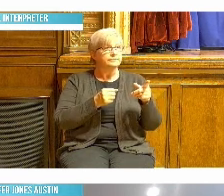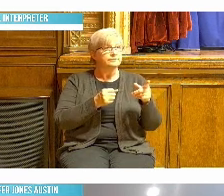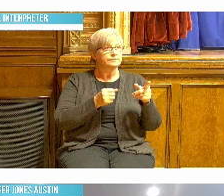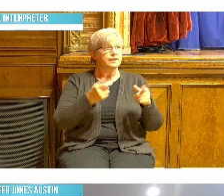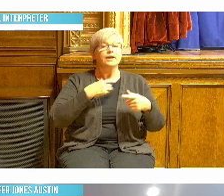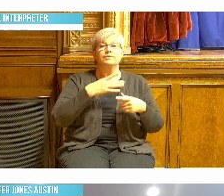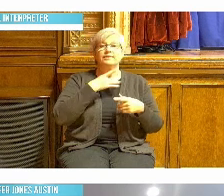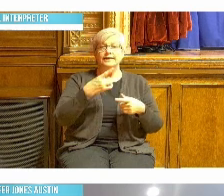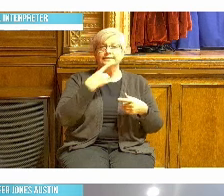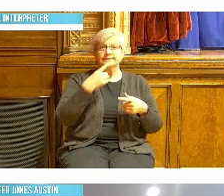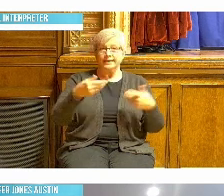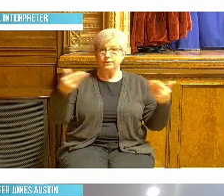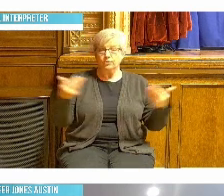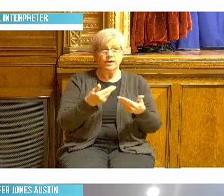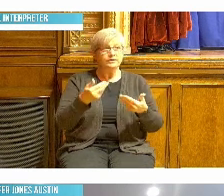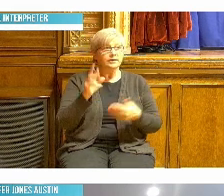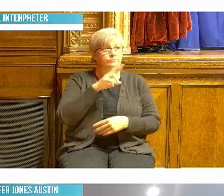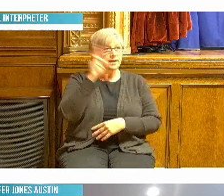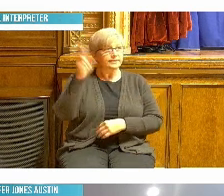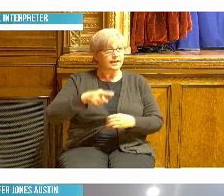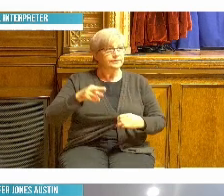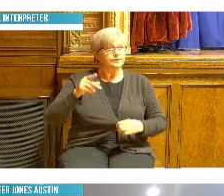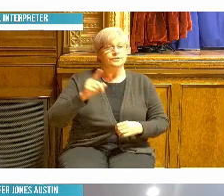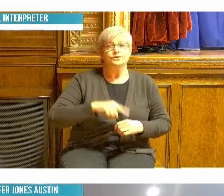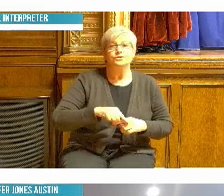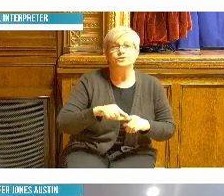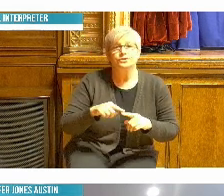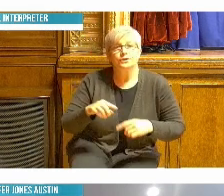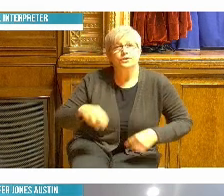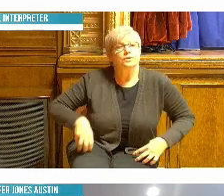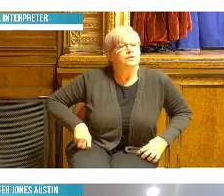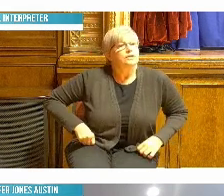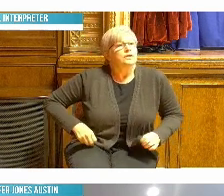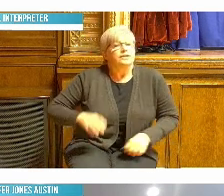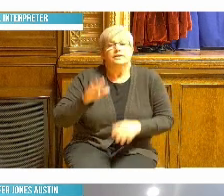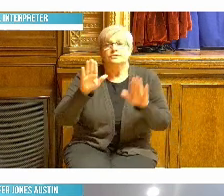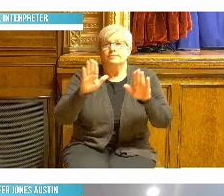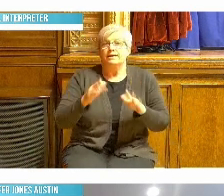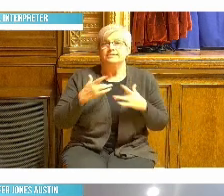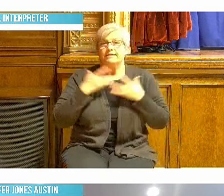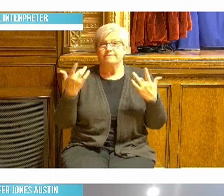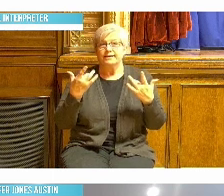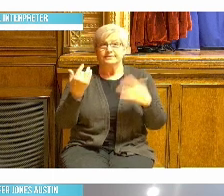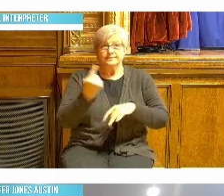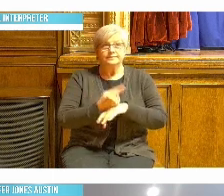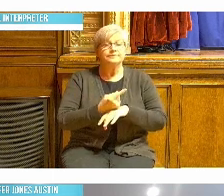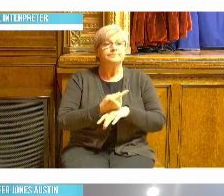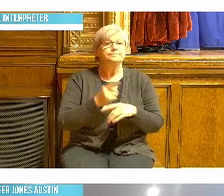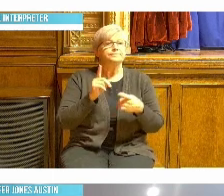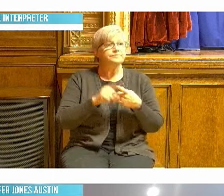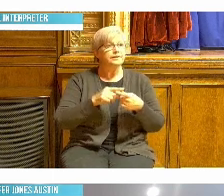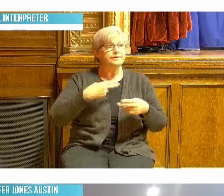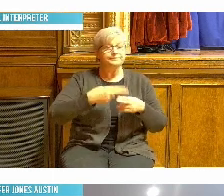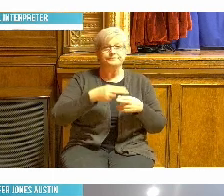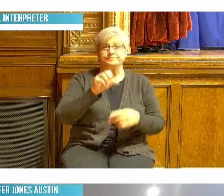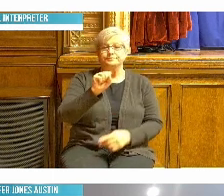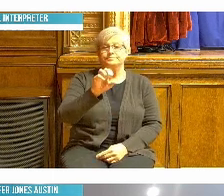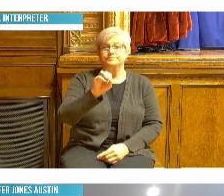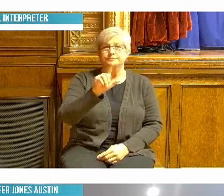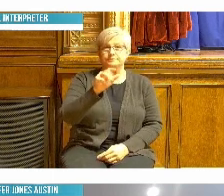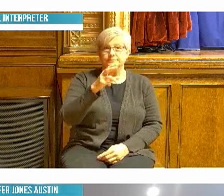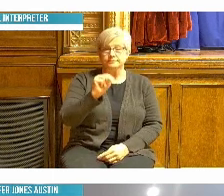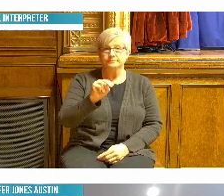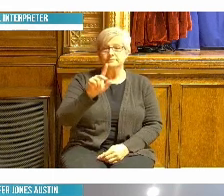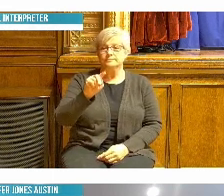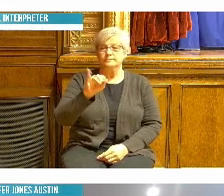I would like to say welcome, Rochester, to this tremendous event on this evening. My name is Solomon Titus